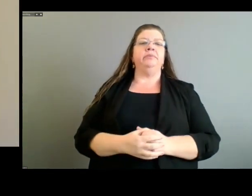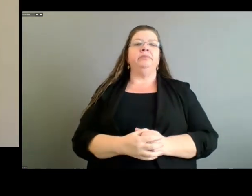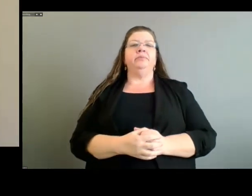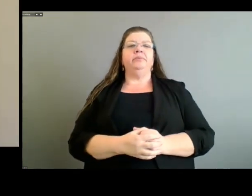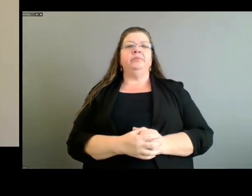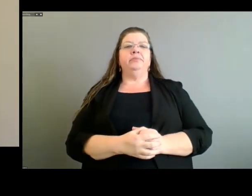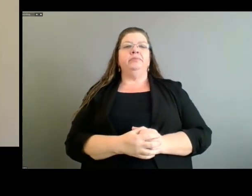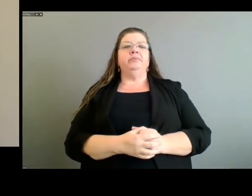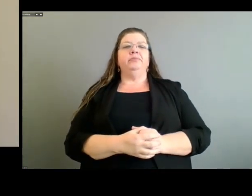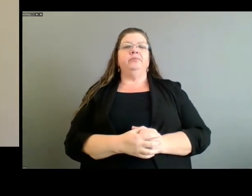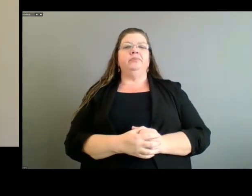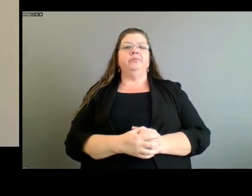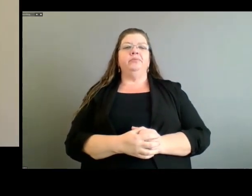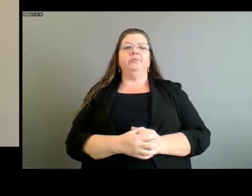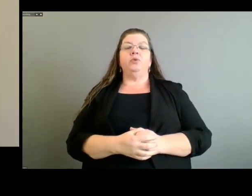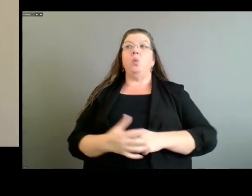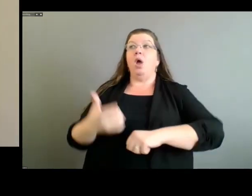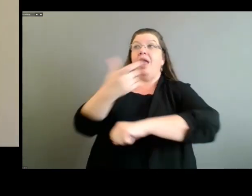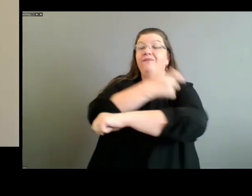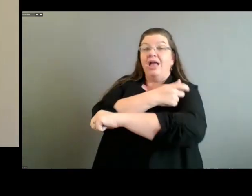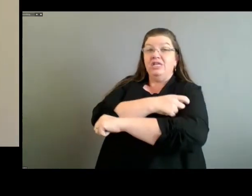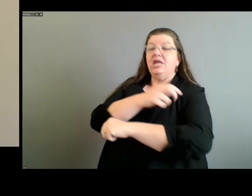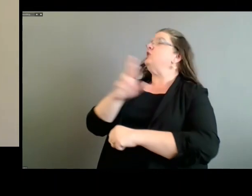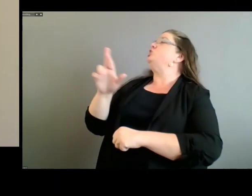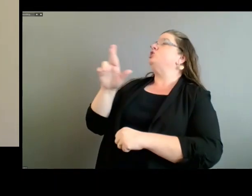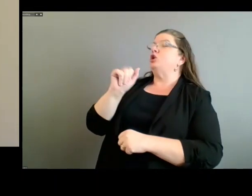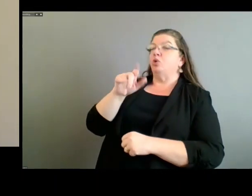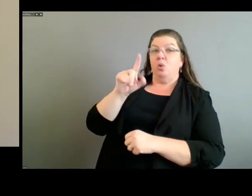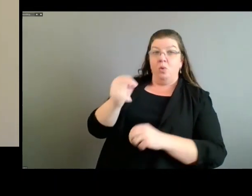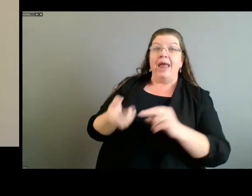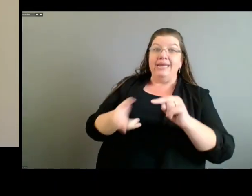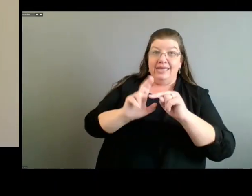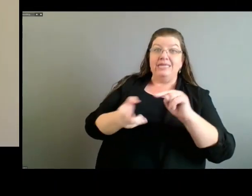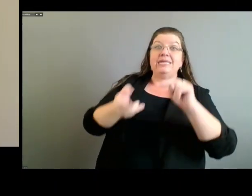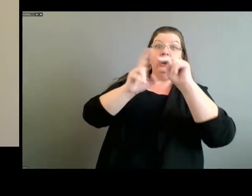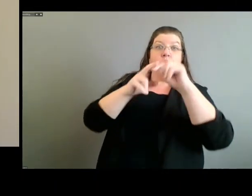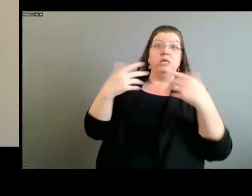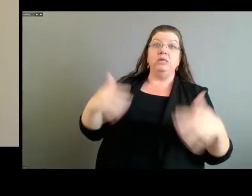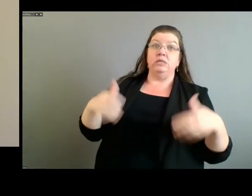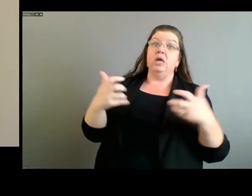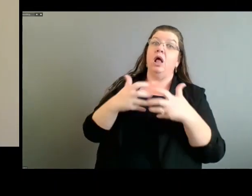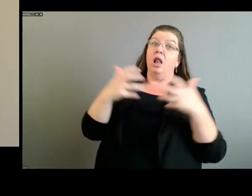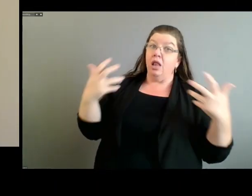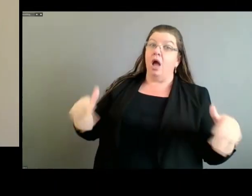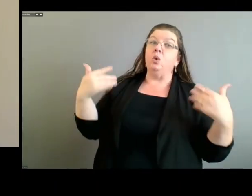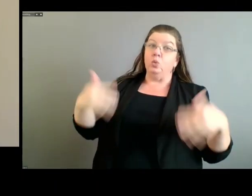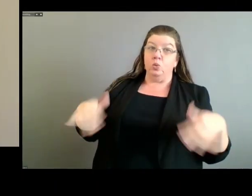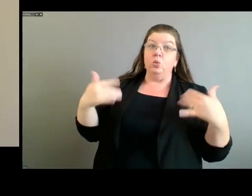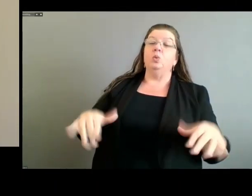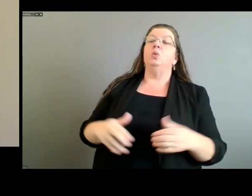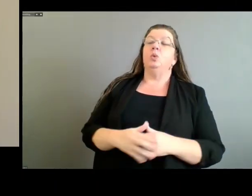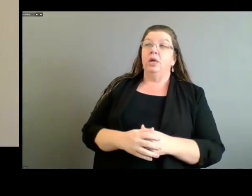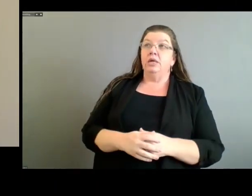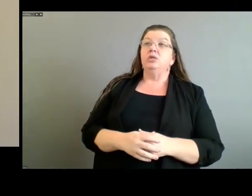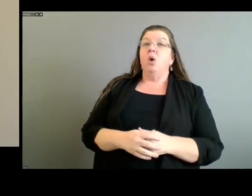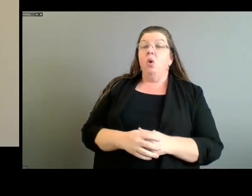Well, our vaccination rate is increasing quite drastically. So